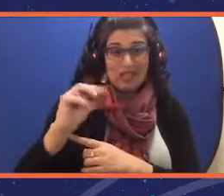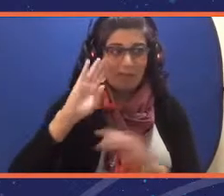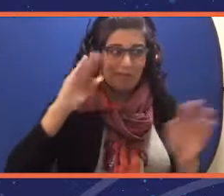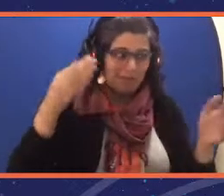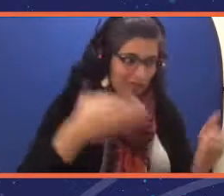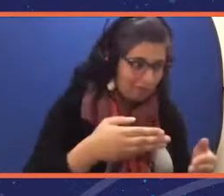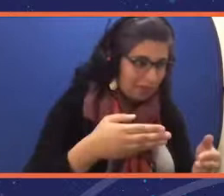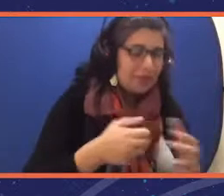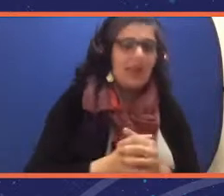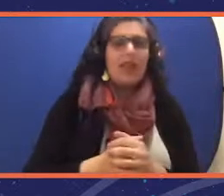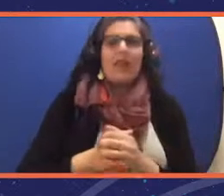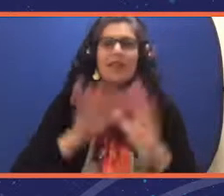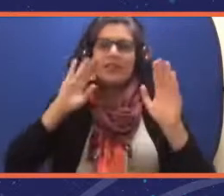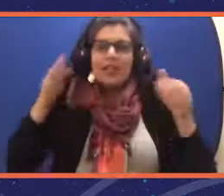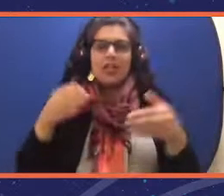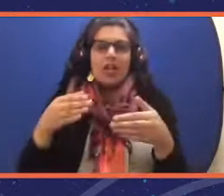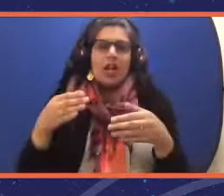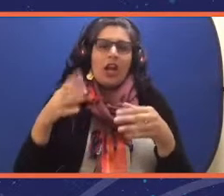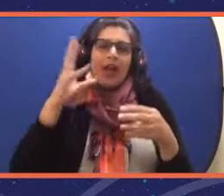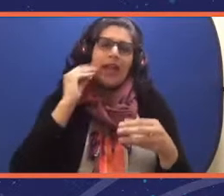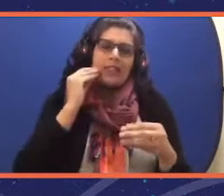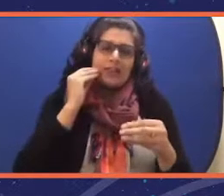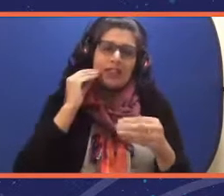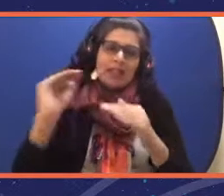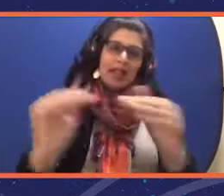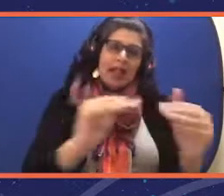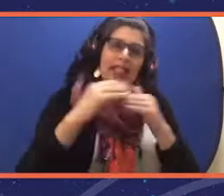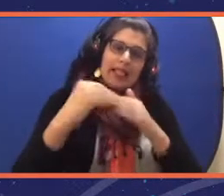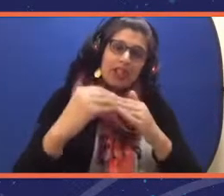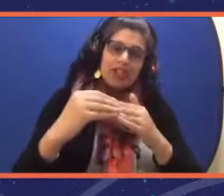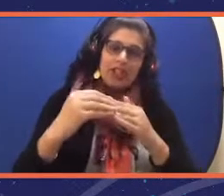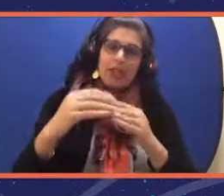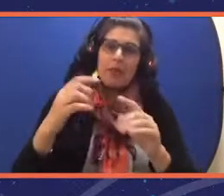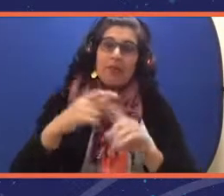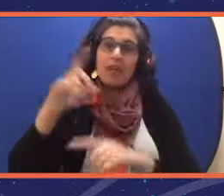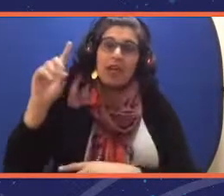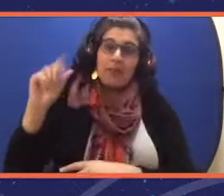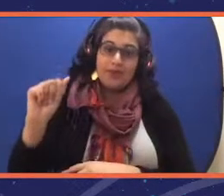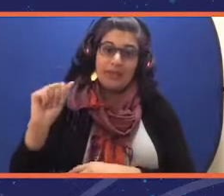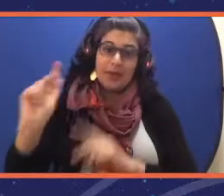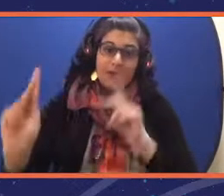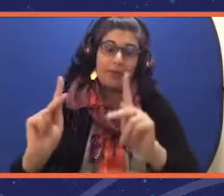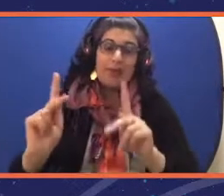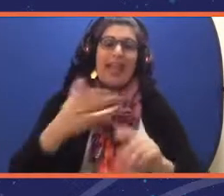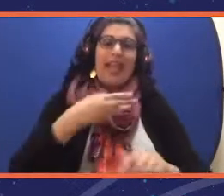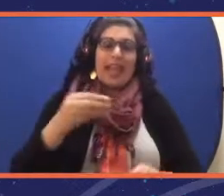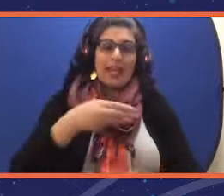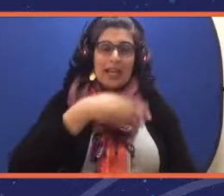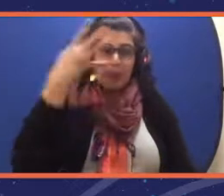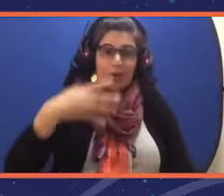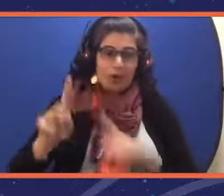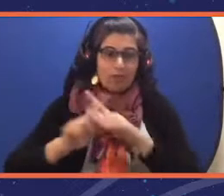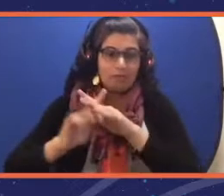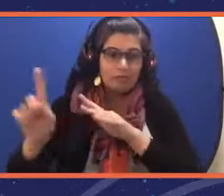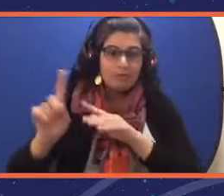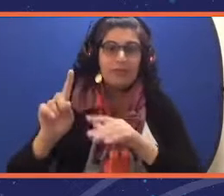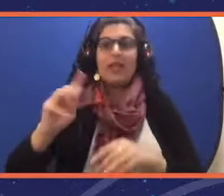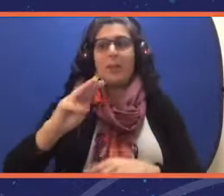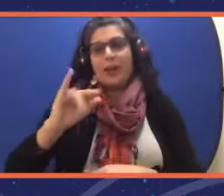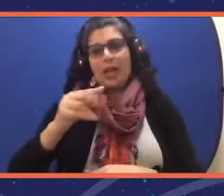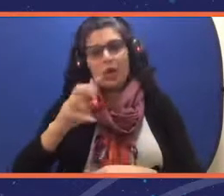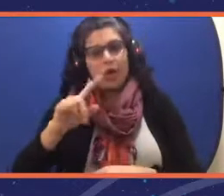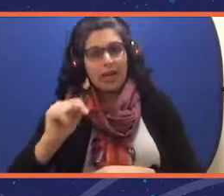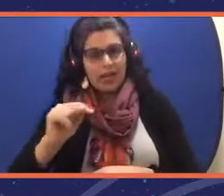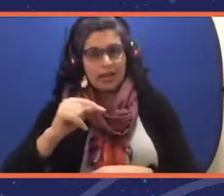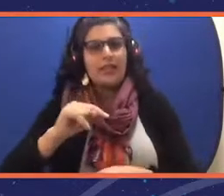and leadership of disabled folks and our immigrant, refugee, and migrant communities.